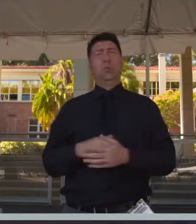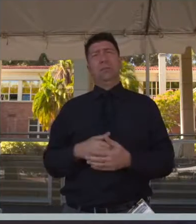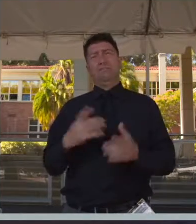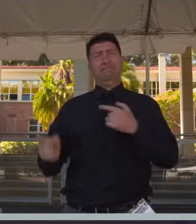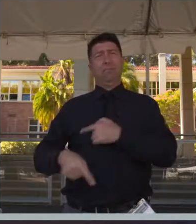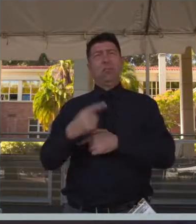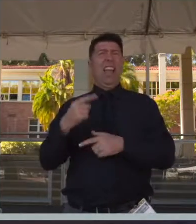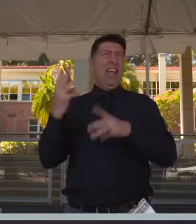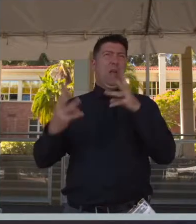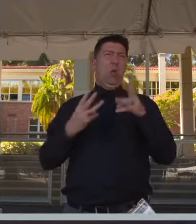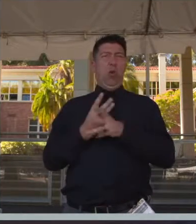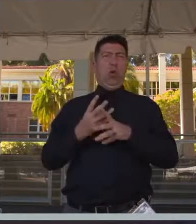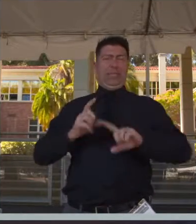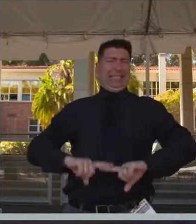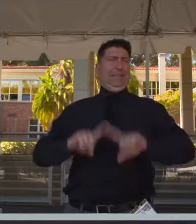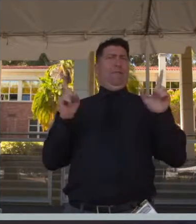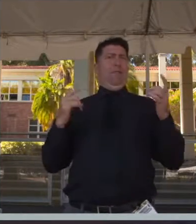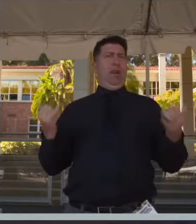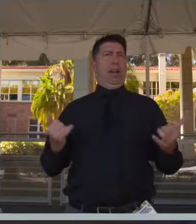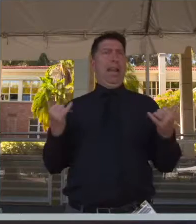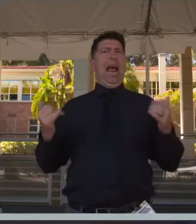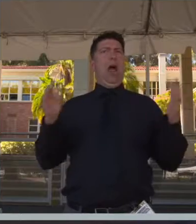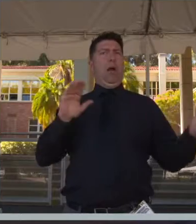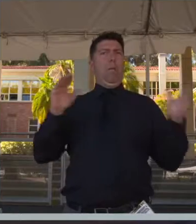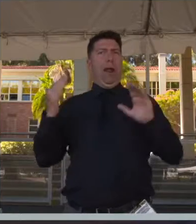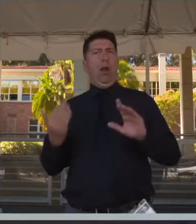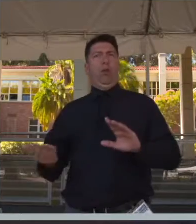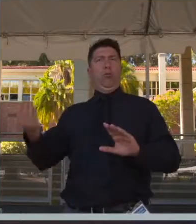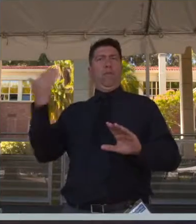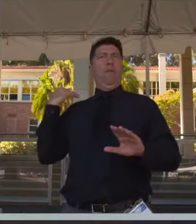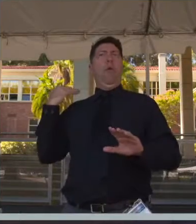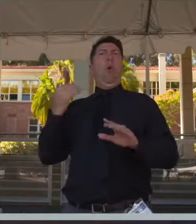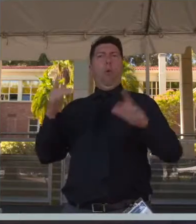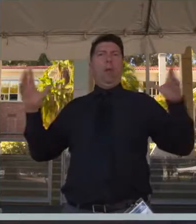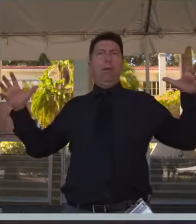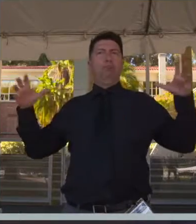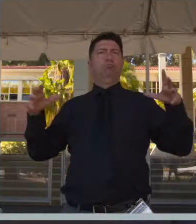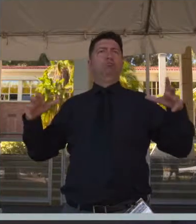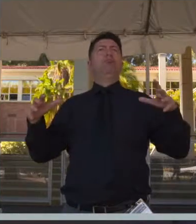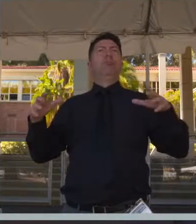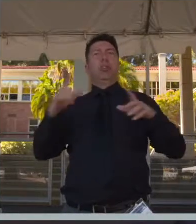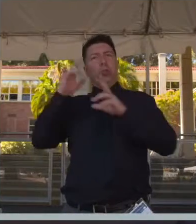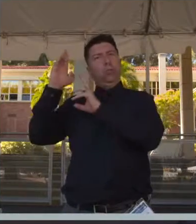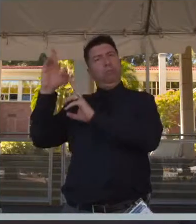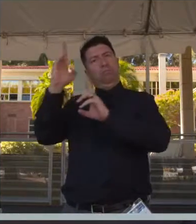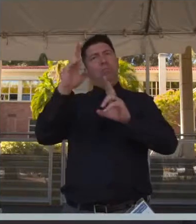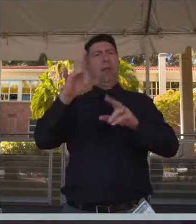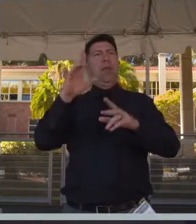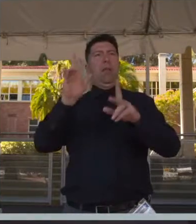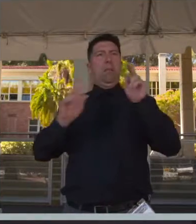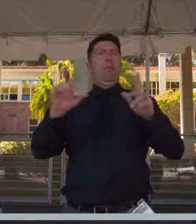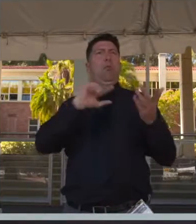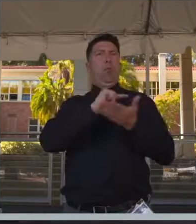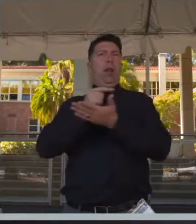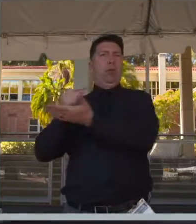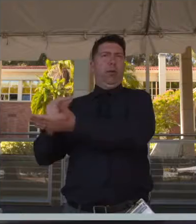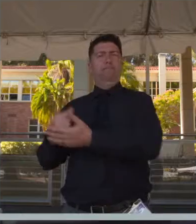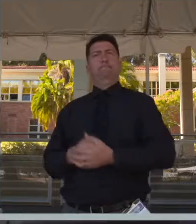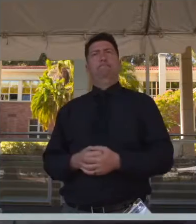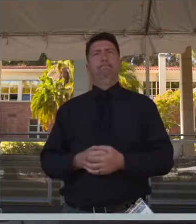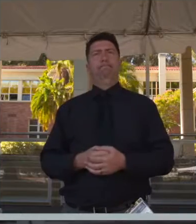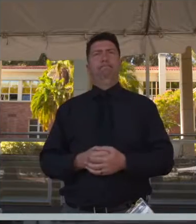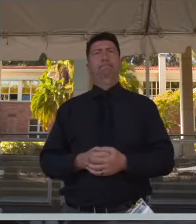the world is in a different place than when we were last able to gather this way to honor our graduating class. We